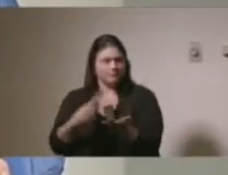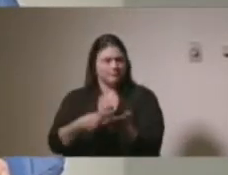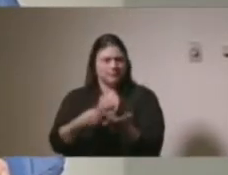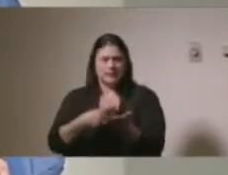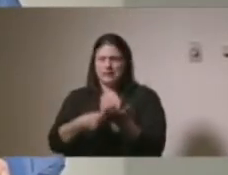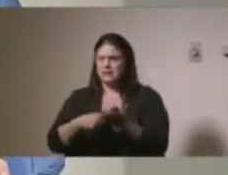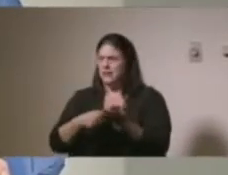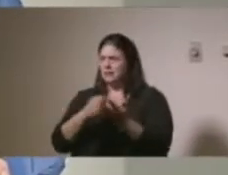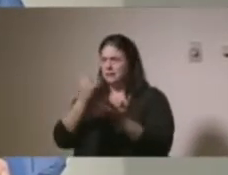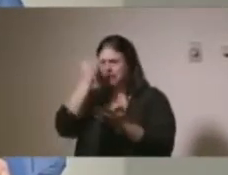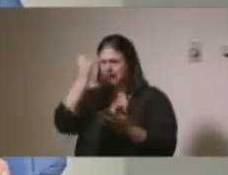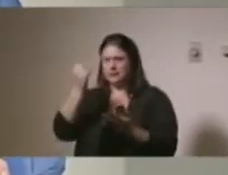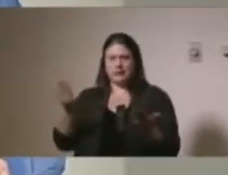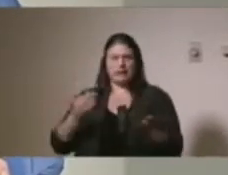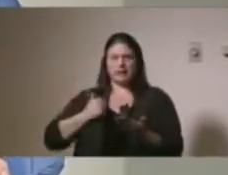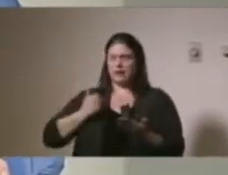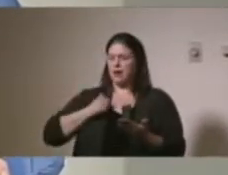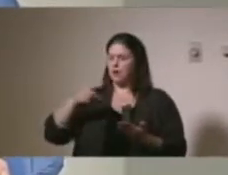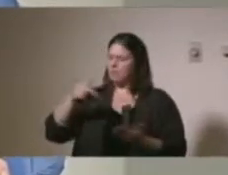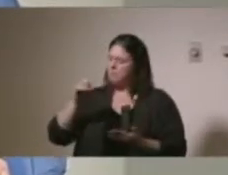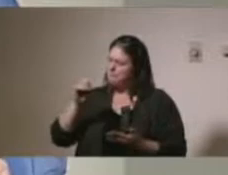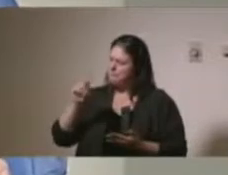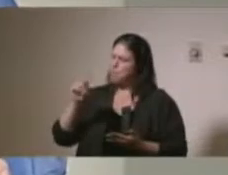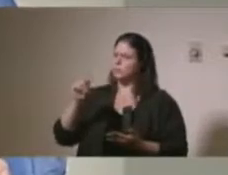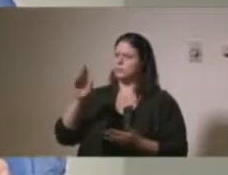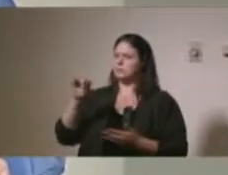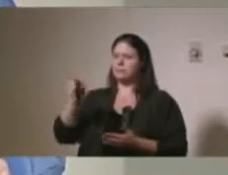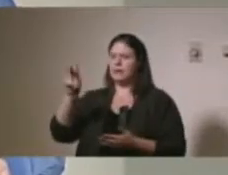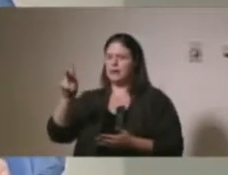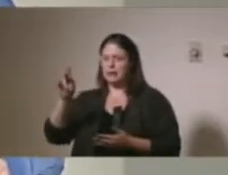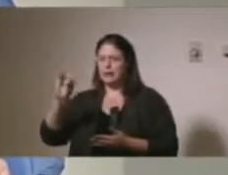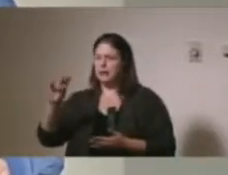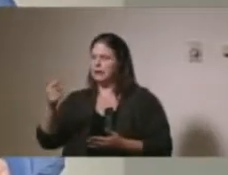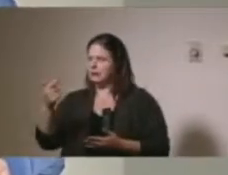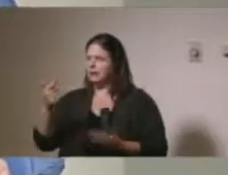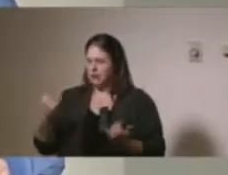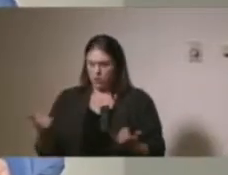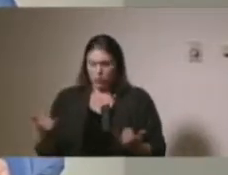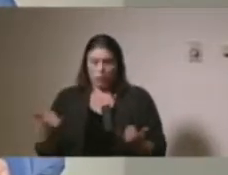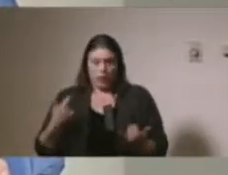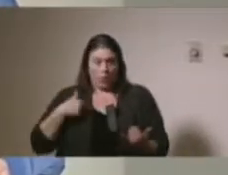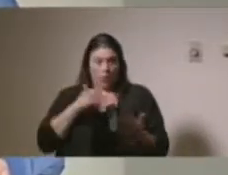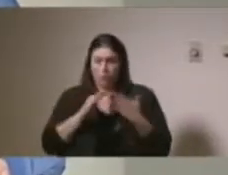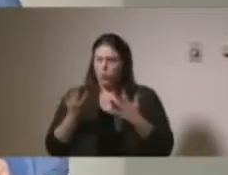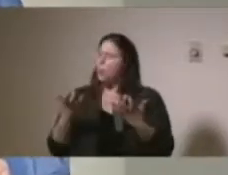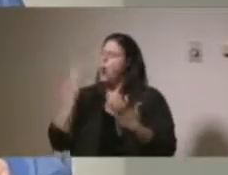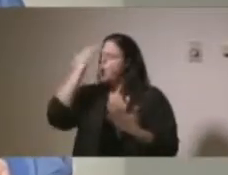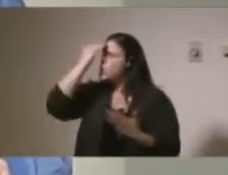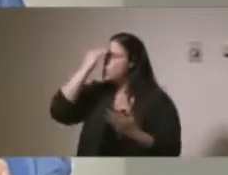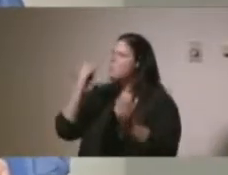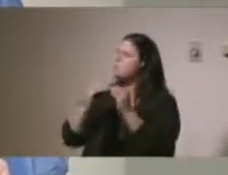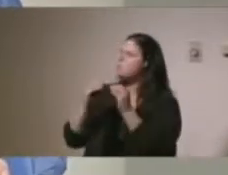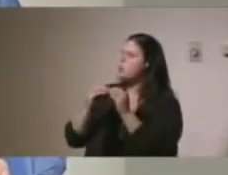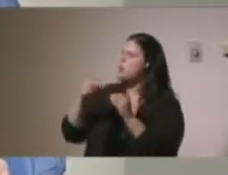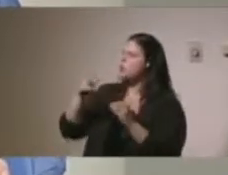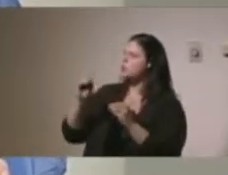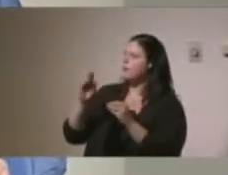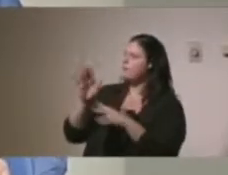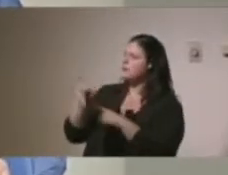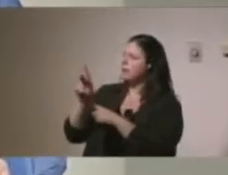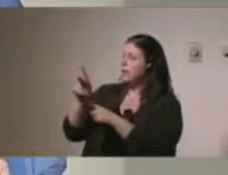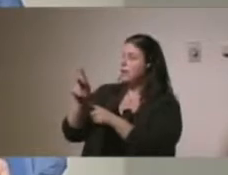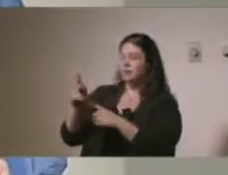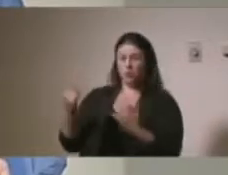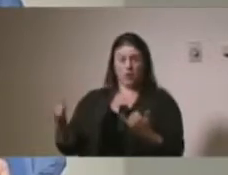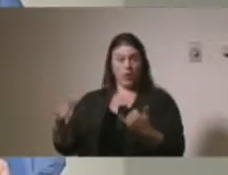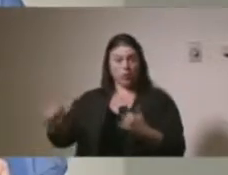banking. And now what our group and our community is saying is we actually want to learn now more about postal banking. So obviously the work that you're doing here this